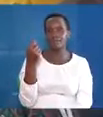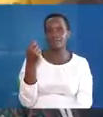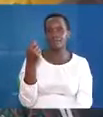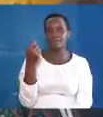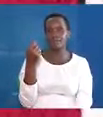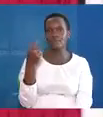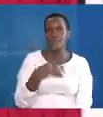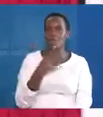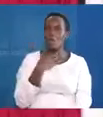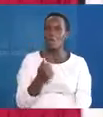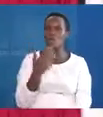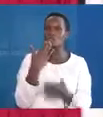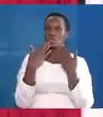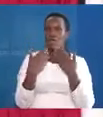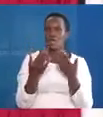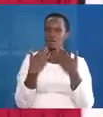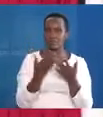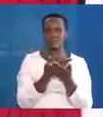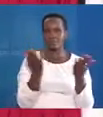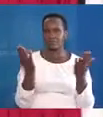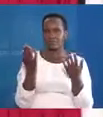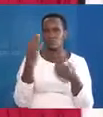Na nataka niwashukuru kwa sababu nimeona